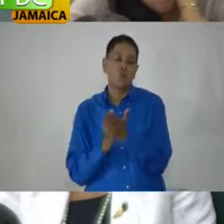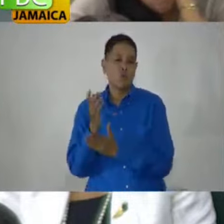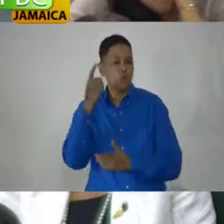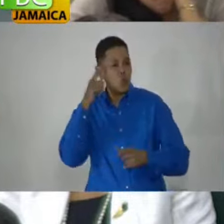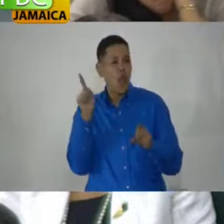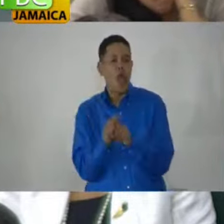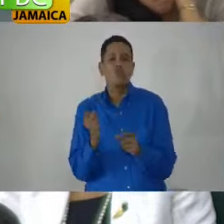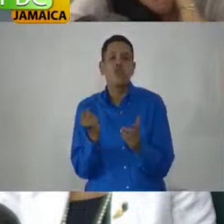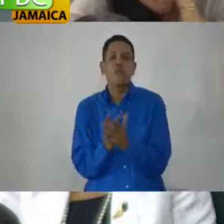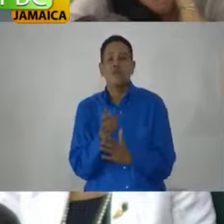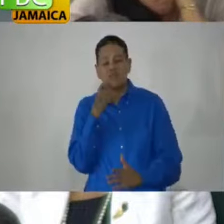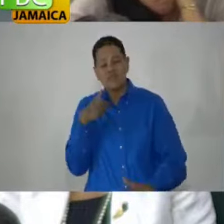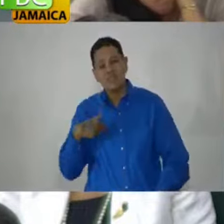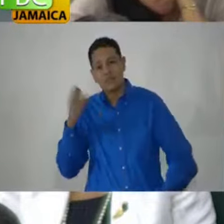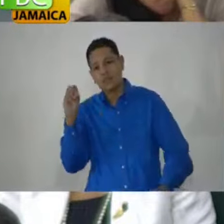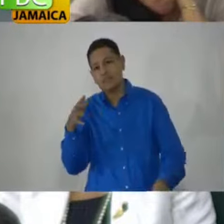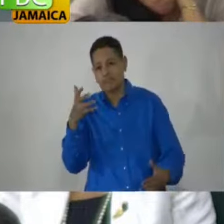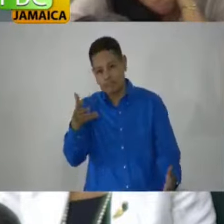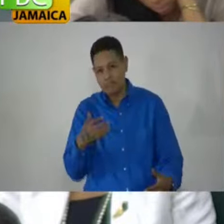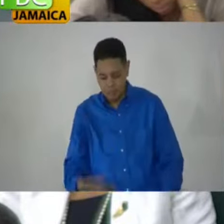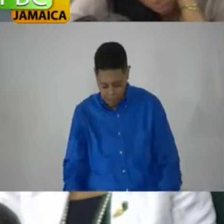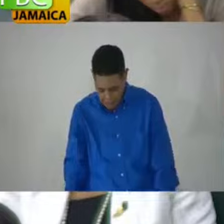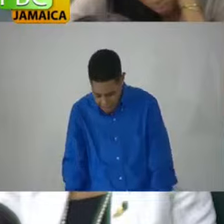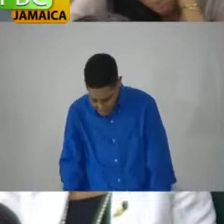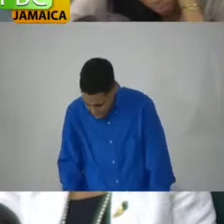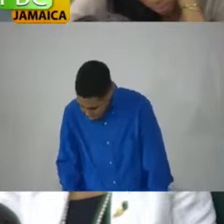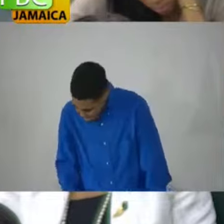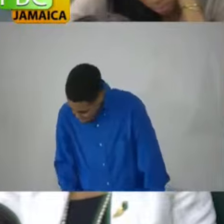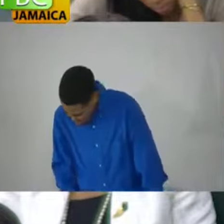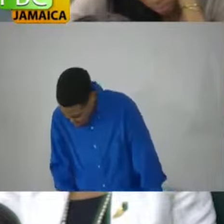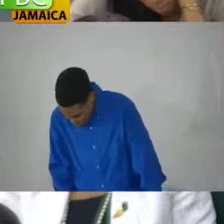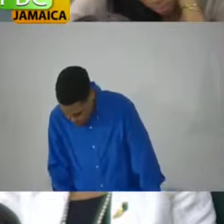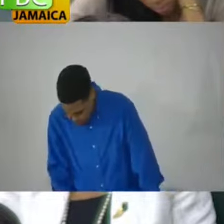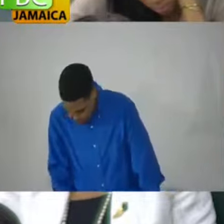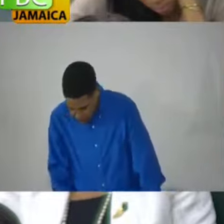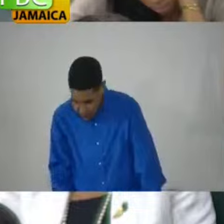for the suspension of the standing orders to enable me to take this motion.